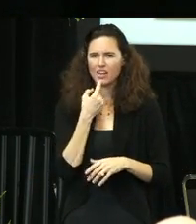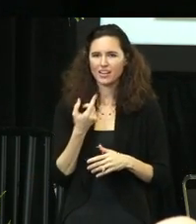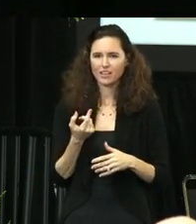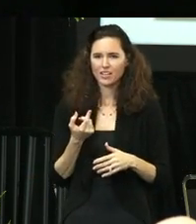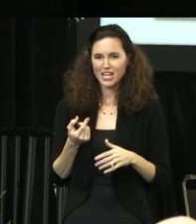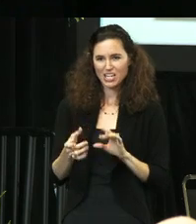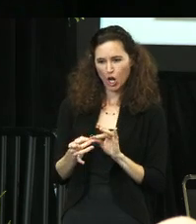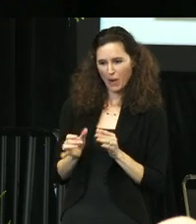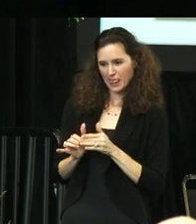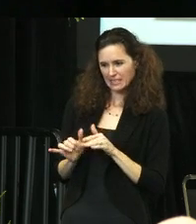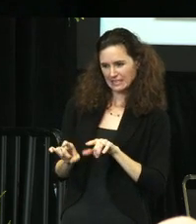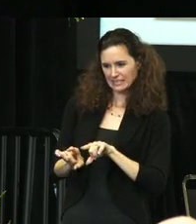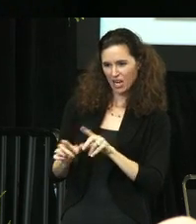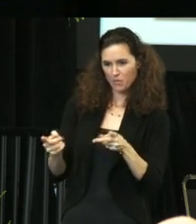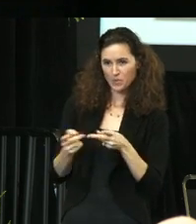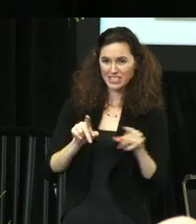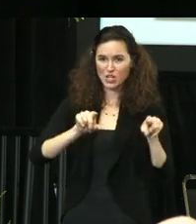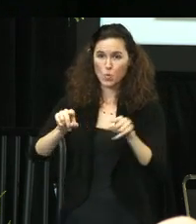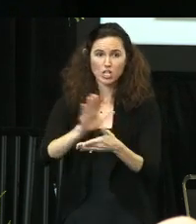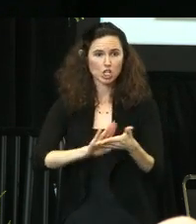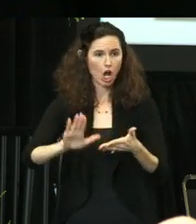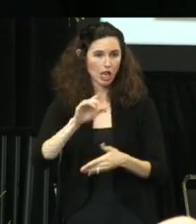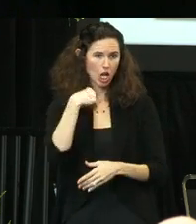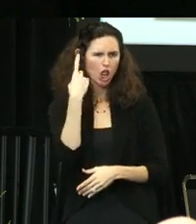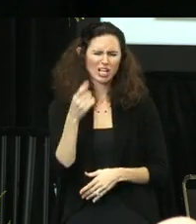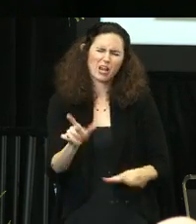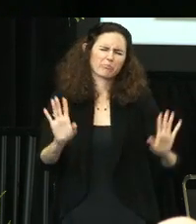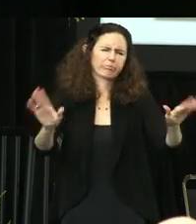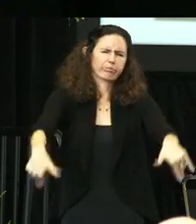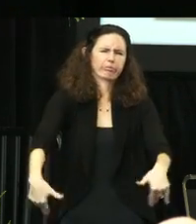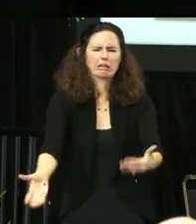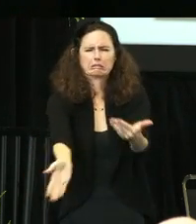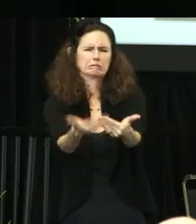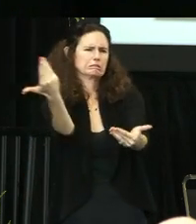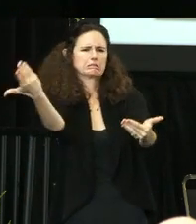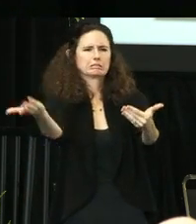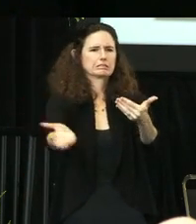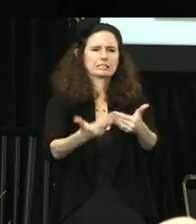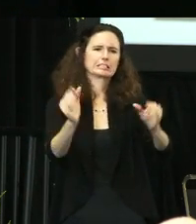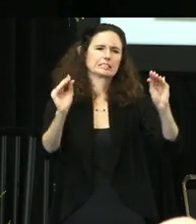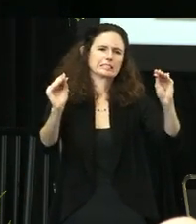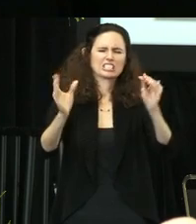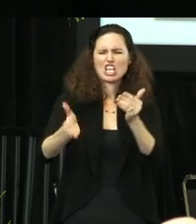to college, and it all looked pretty easy to him.